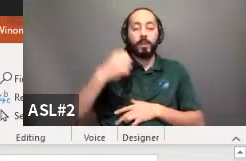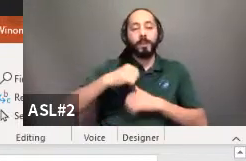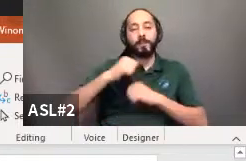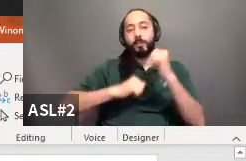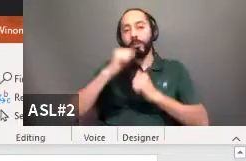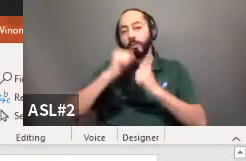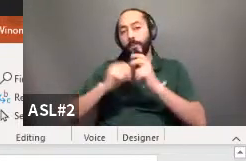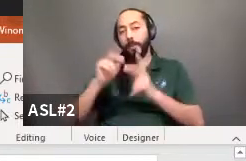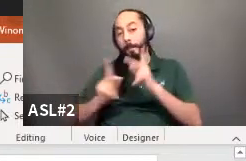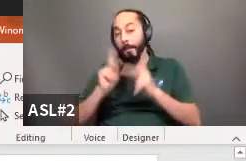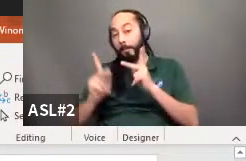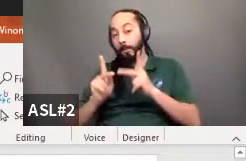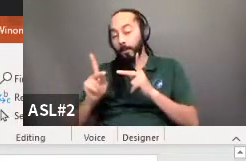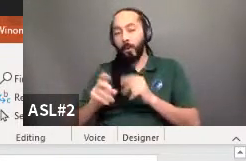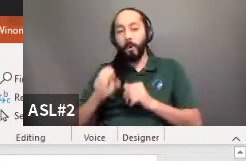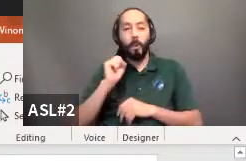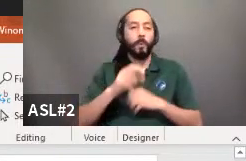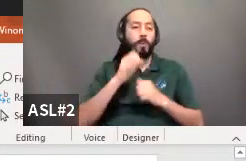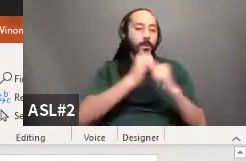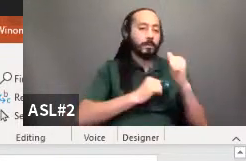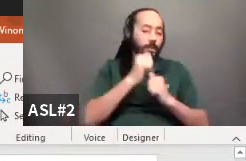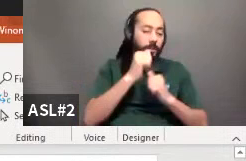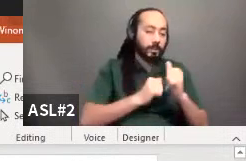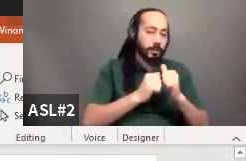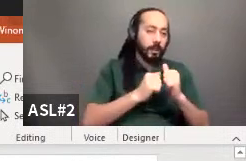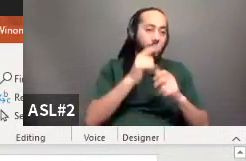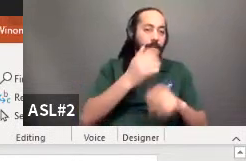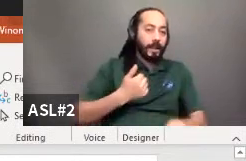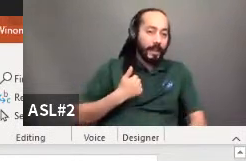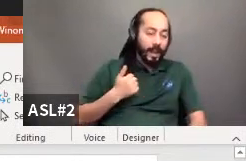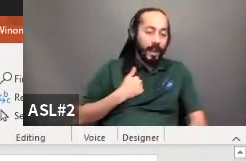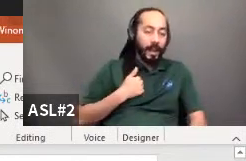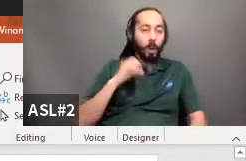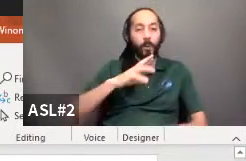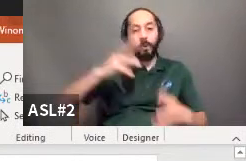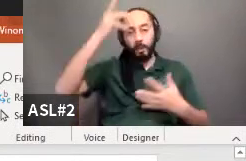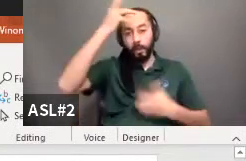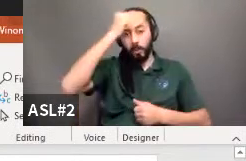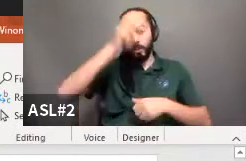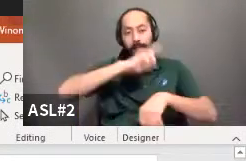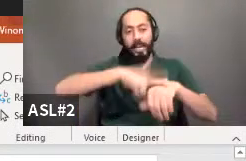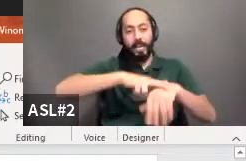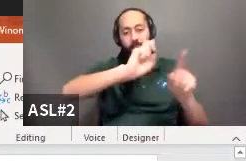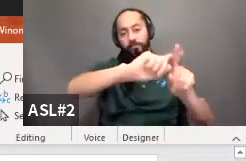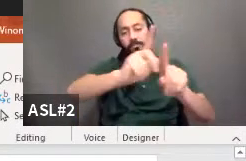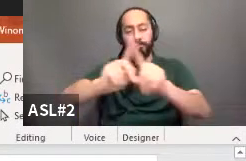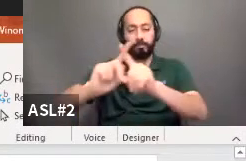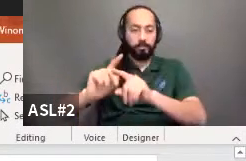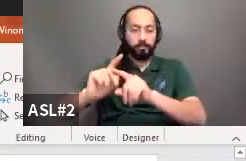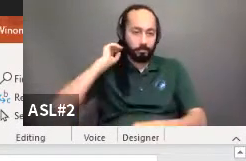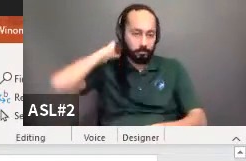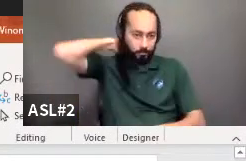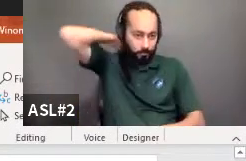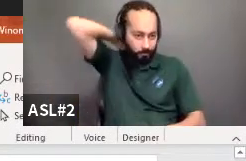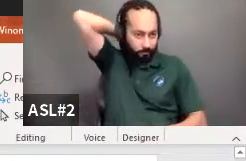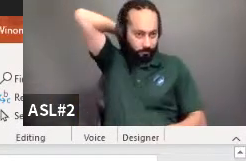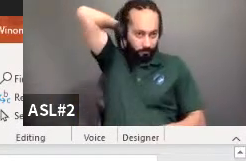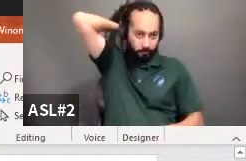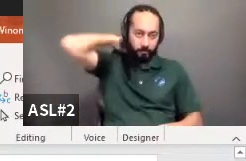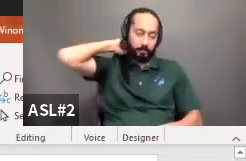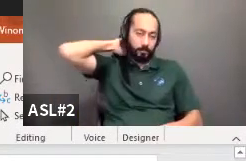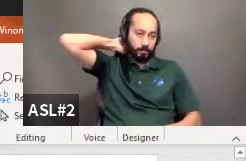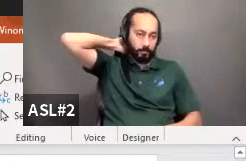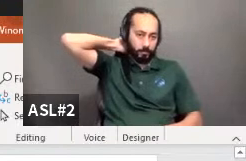the infrastructure of Canada or the colonial nations. And, you know, we don't need a long talk about all